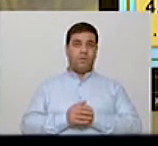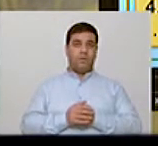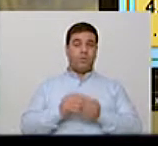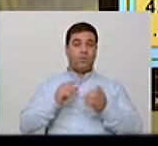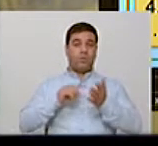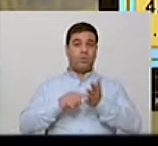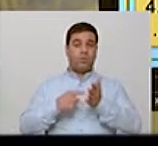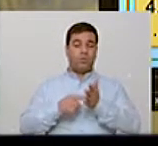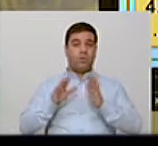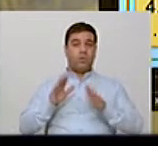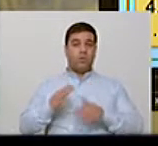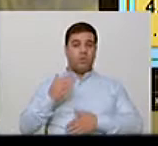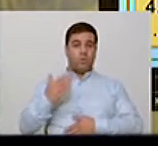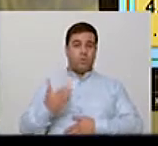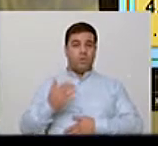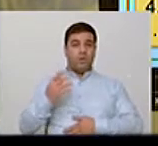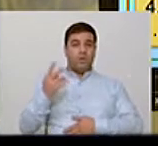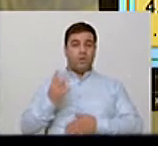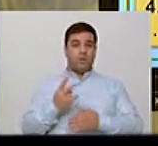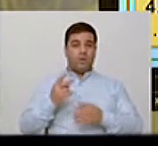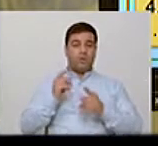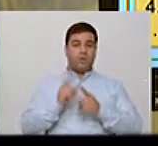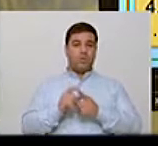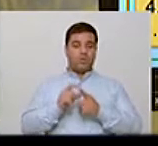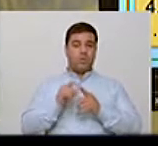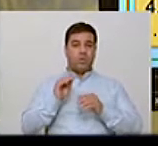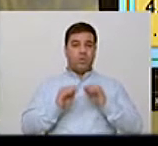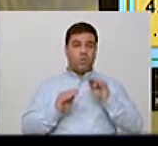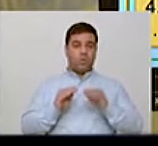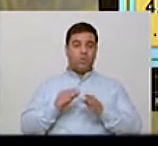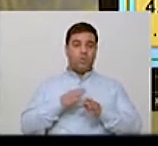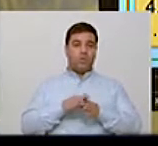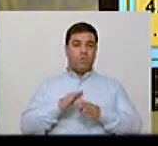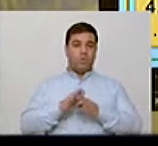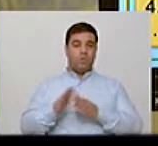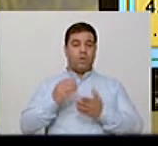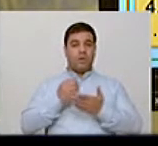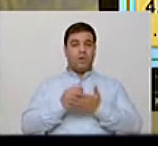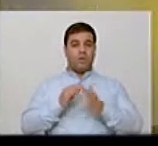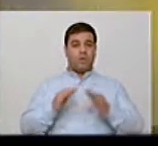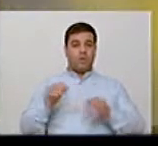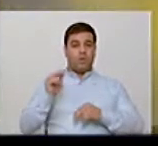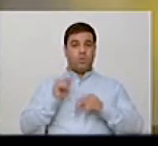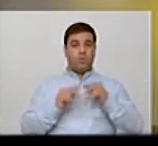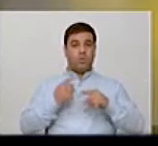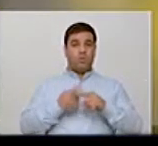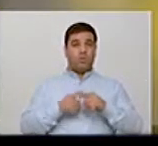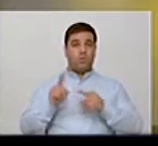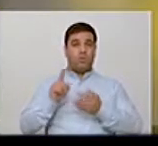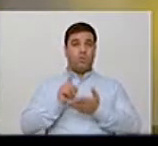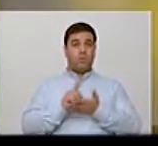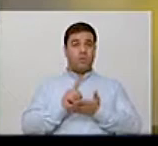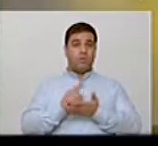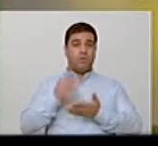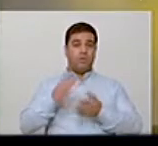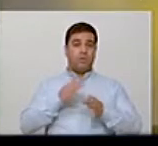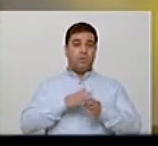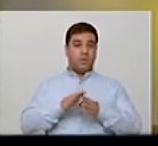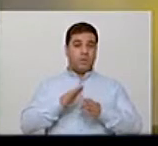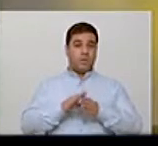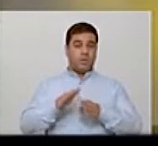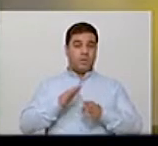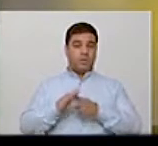Nuqtalar o'rniga kerakli so'zlarni qo'yib to'ldiring. Aziz o'quvchilar, bu vazifani